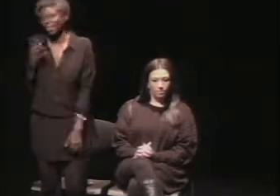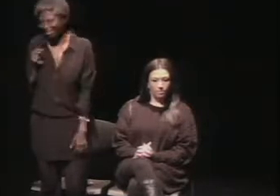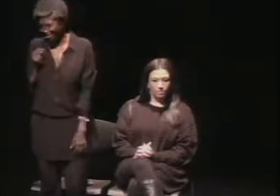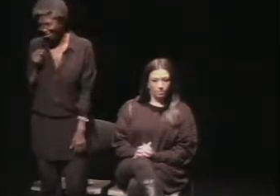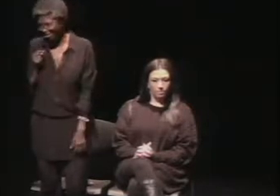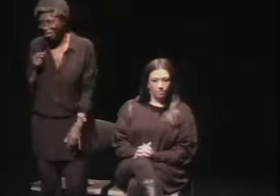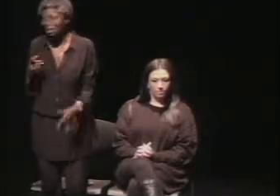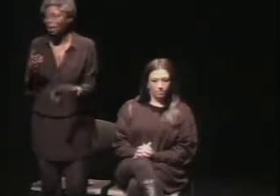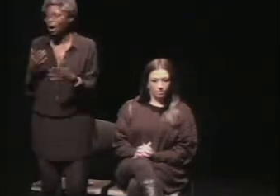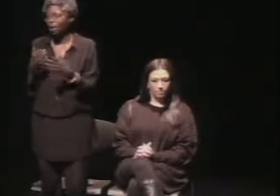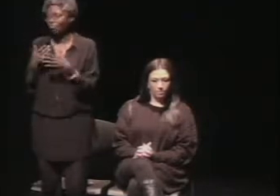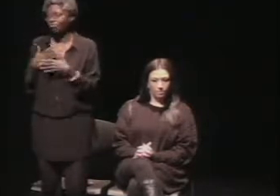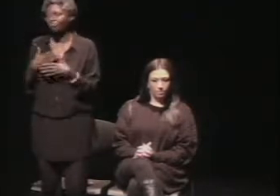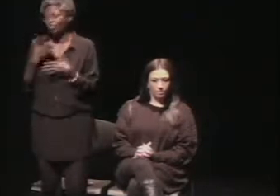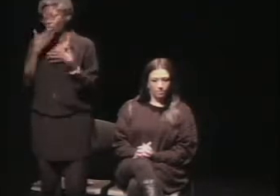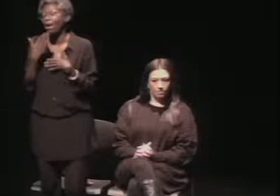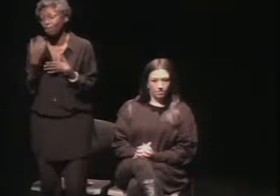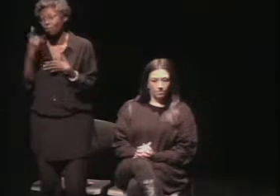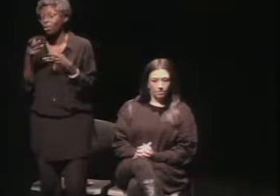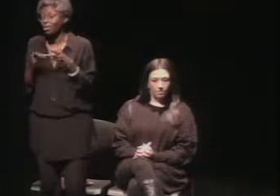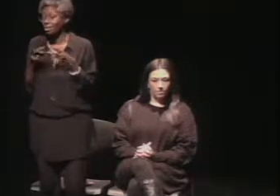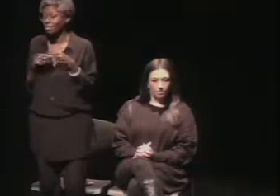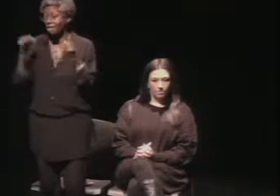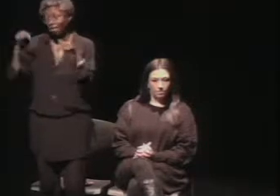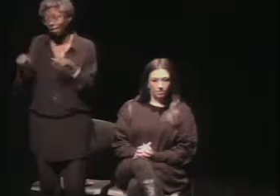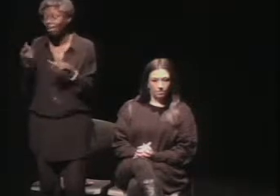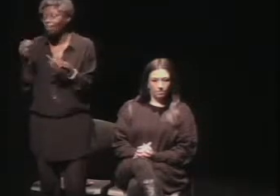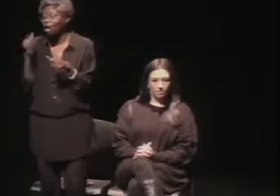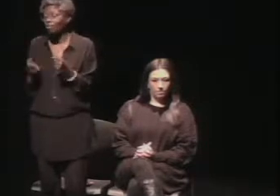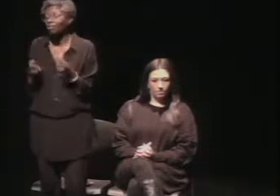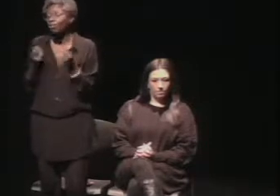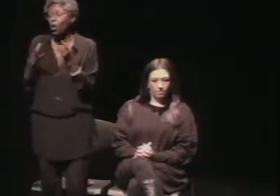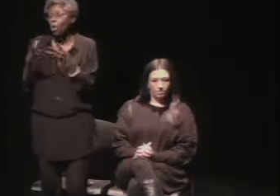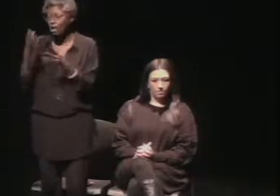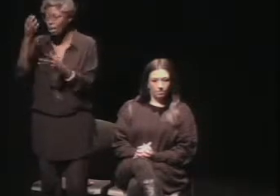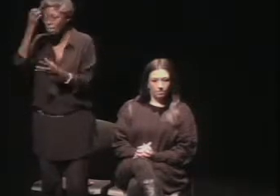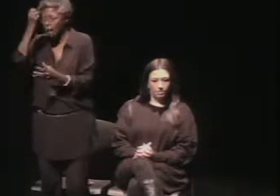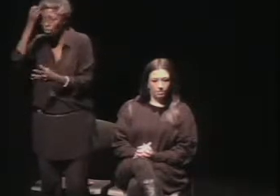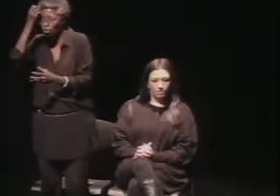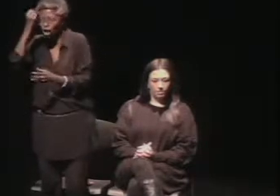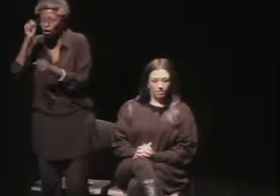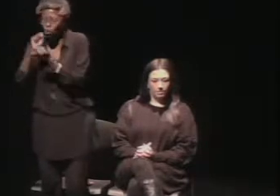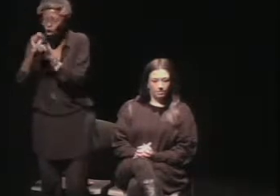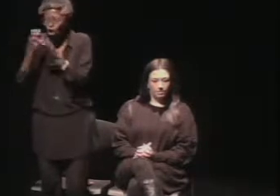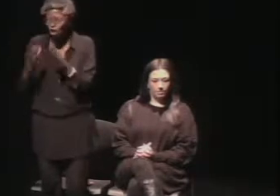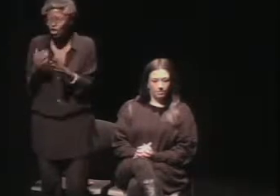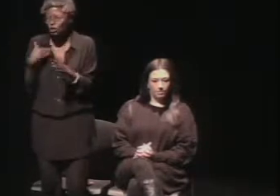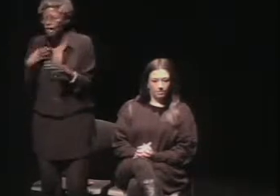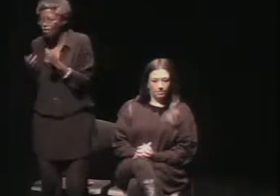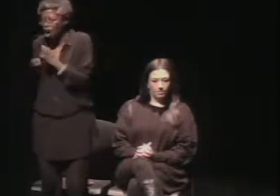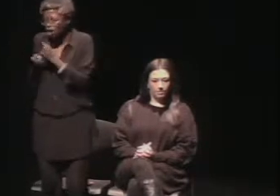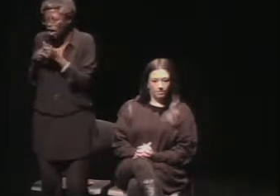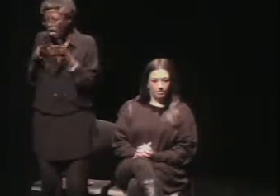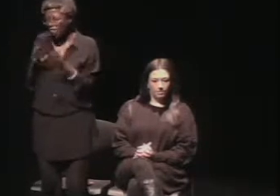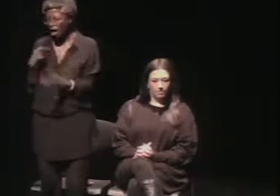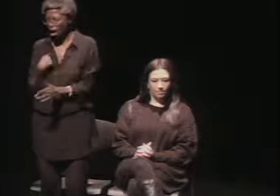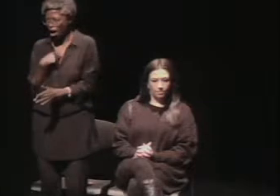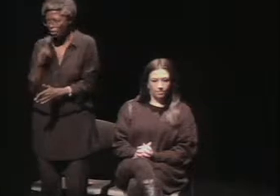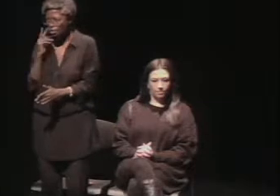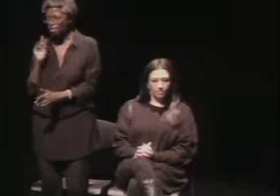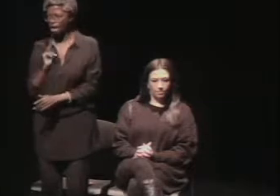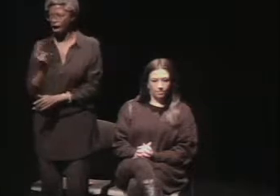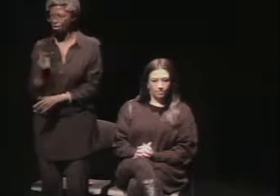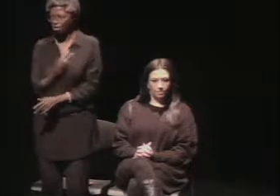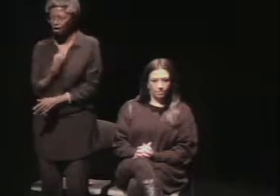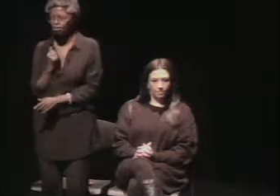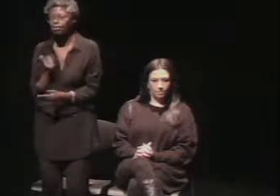I'm grateful for a place like the Schomburg Center, where we have so many memory workers, where we have archives that allow us to see ourselves day in and day